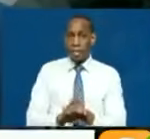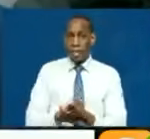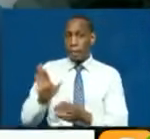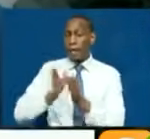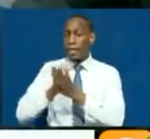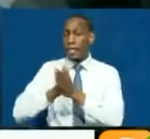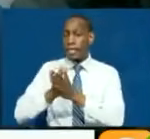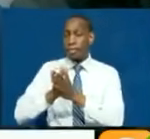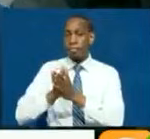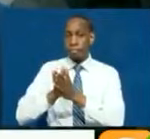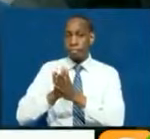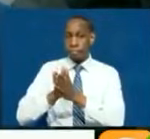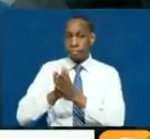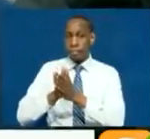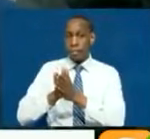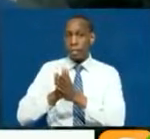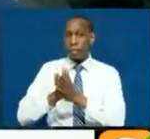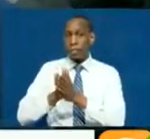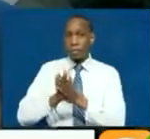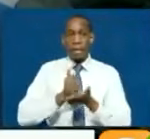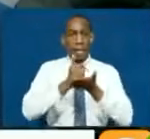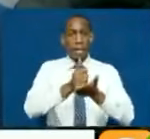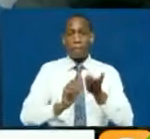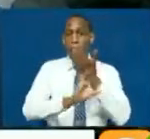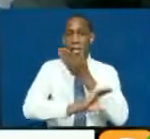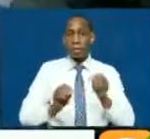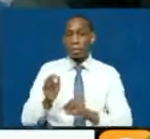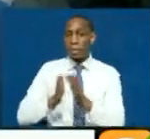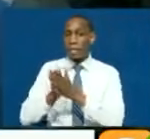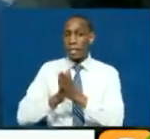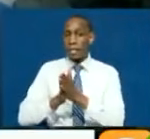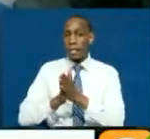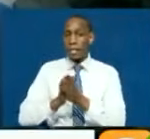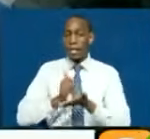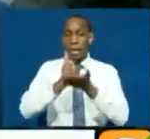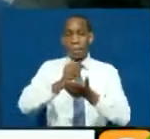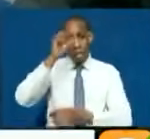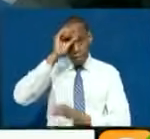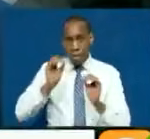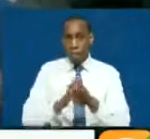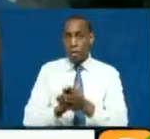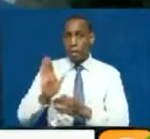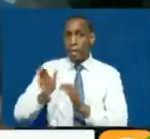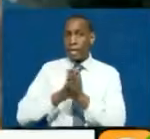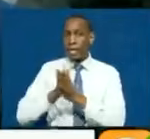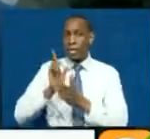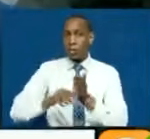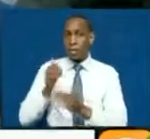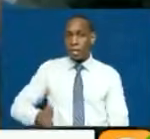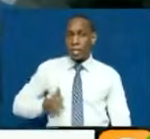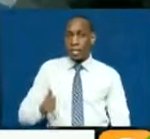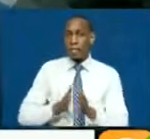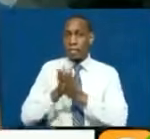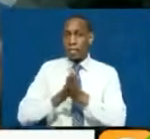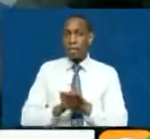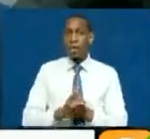their interest is not to help this country. Their interest is not to help this government. Theirs is selfish